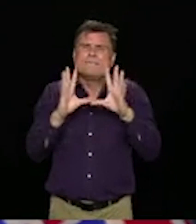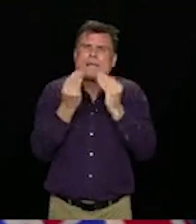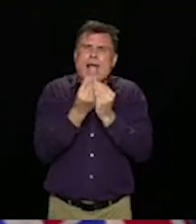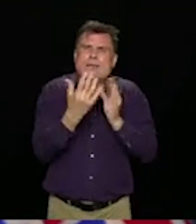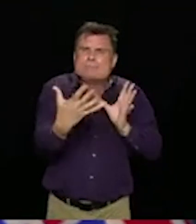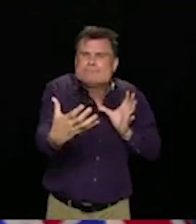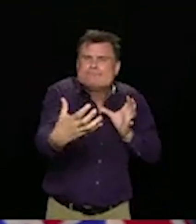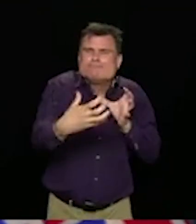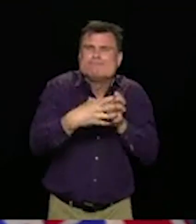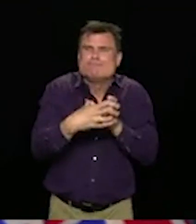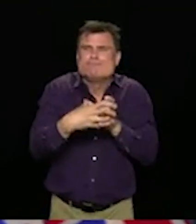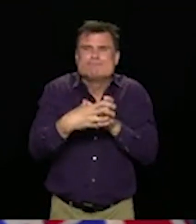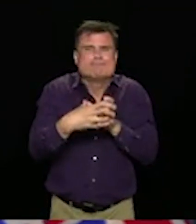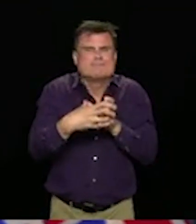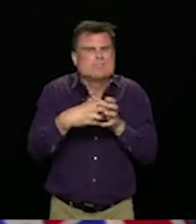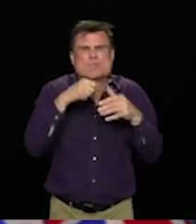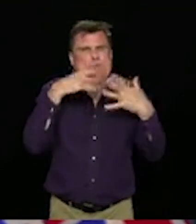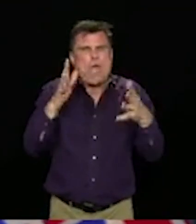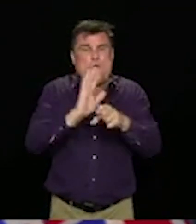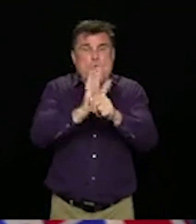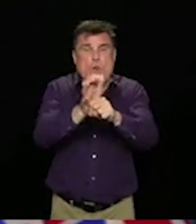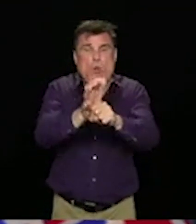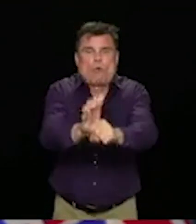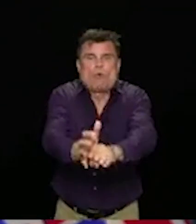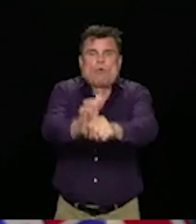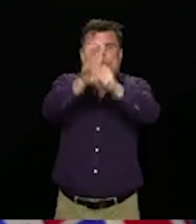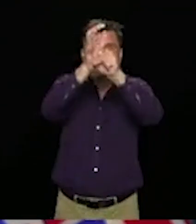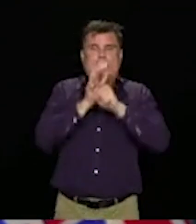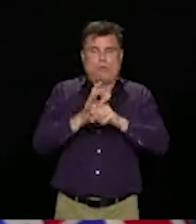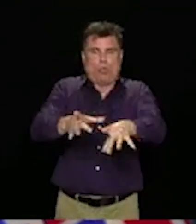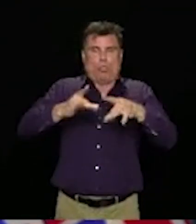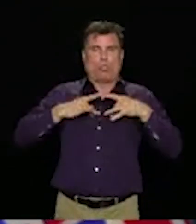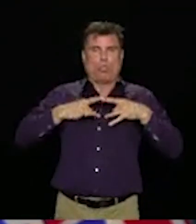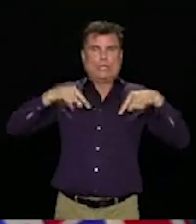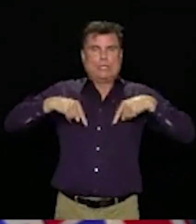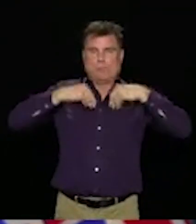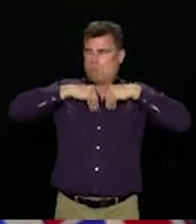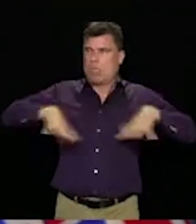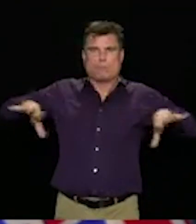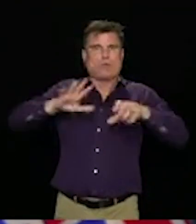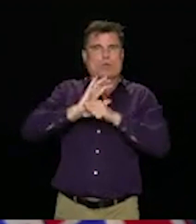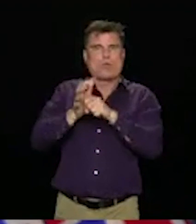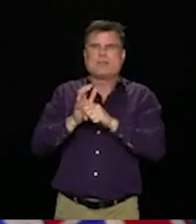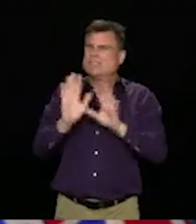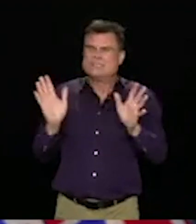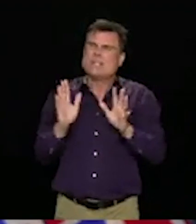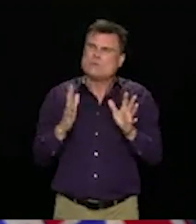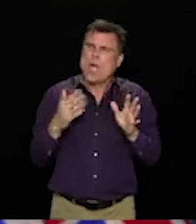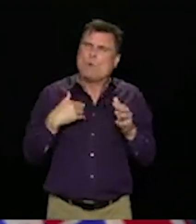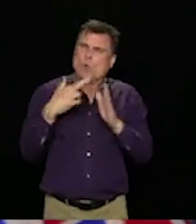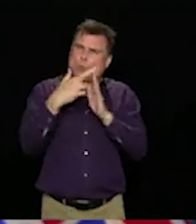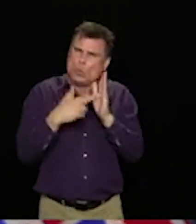is a way we can do this that supports people to get back together and to do it safely.